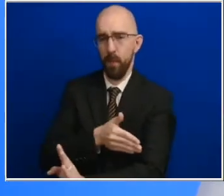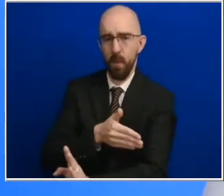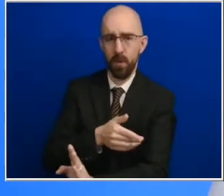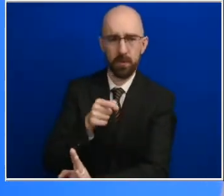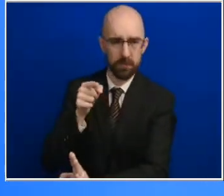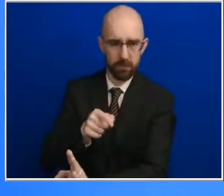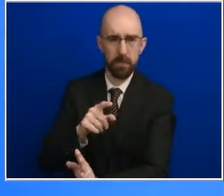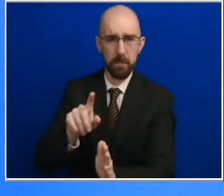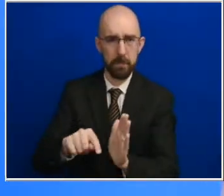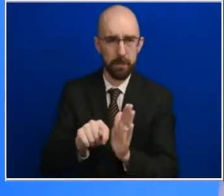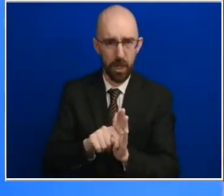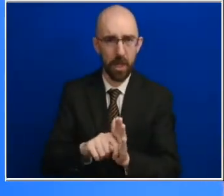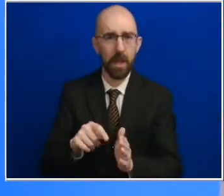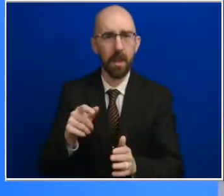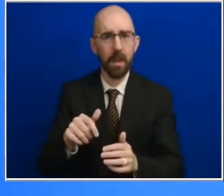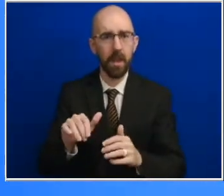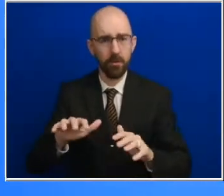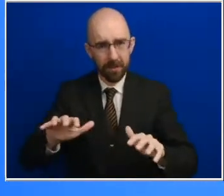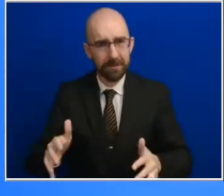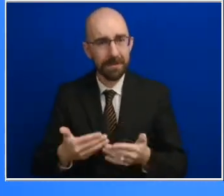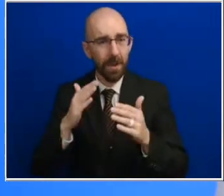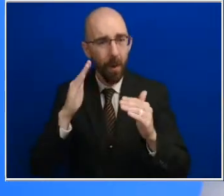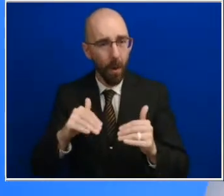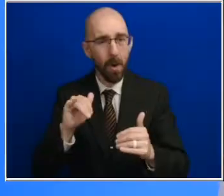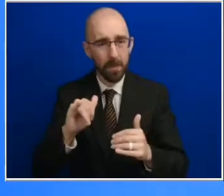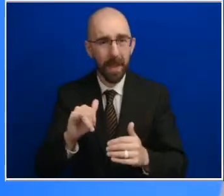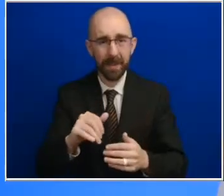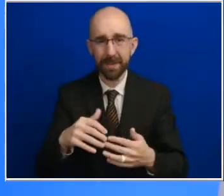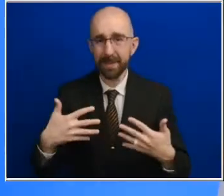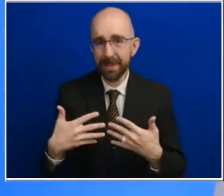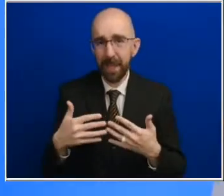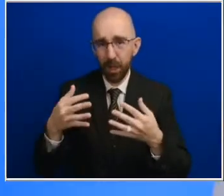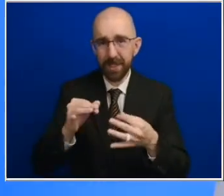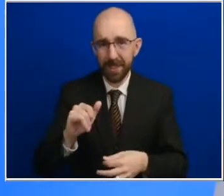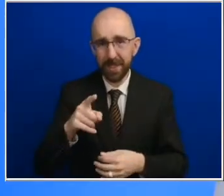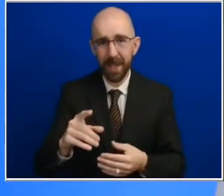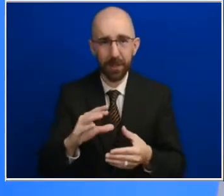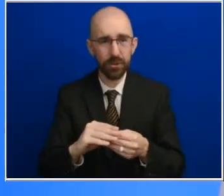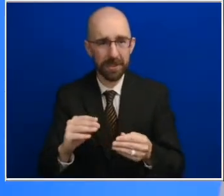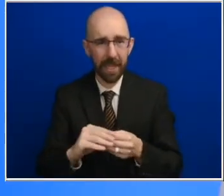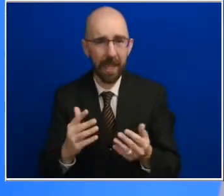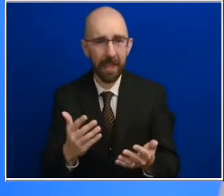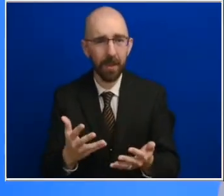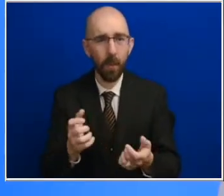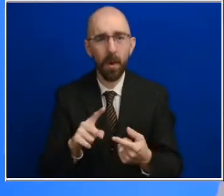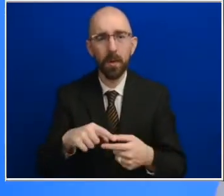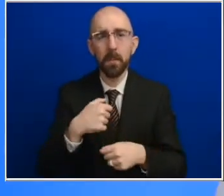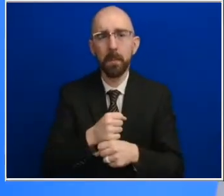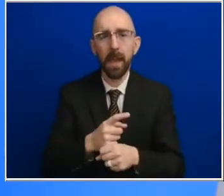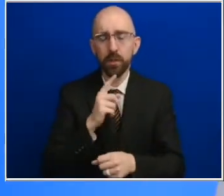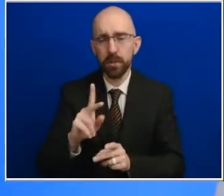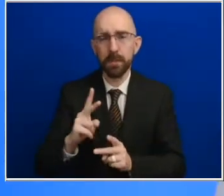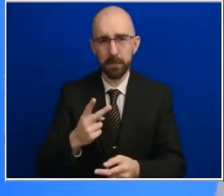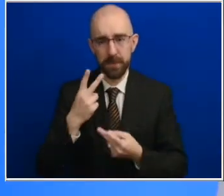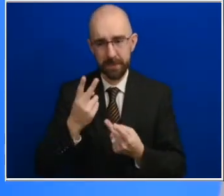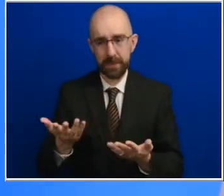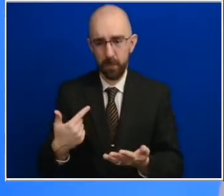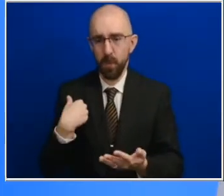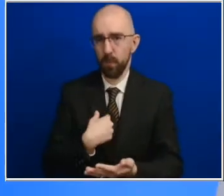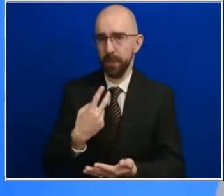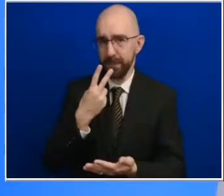cultivate hope, because that is important. It's a scary decision, like you were saying, and I think we want to make sure people see what we see, which is stories like